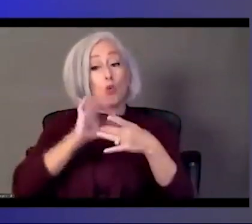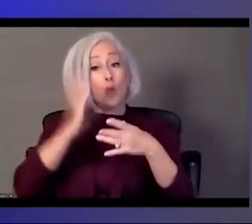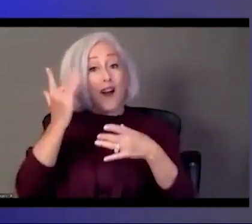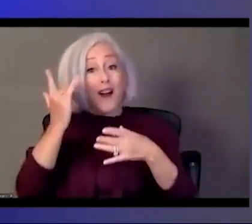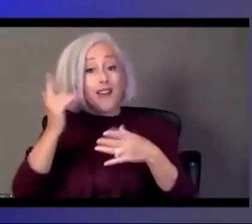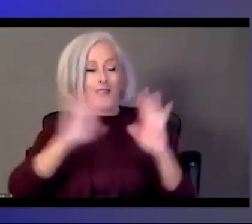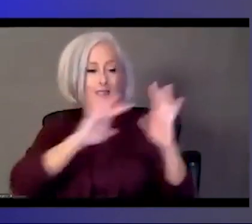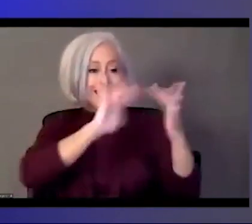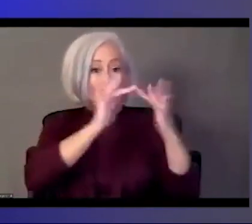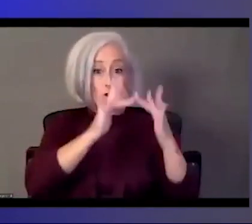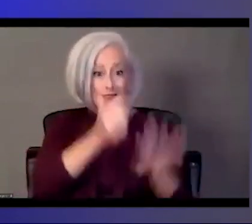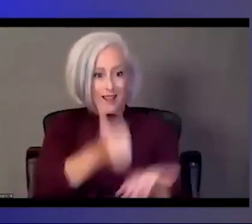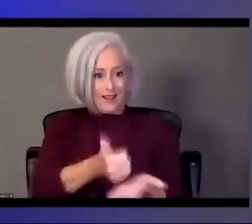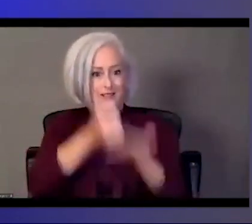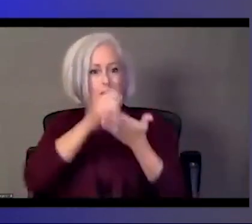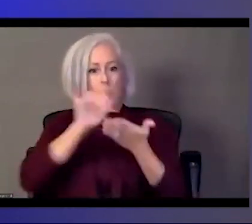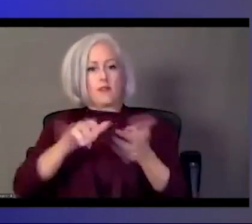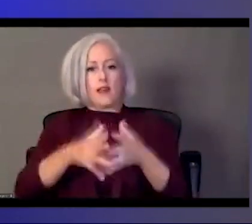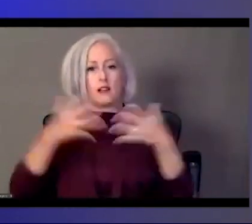facilitated a great deal of that.